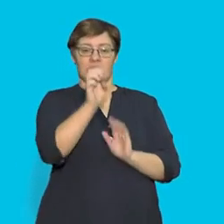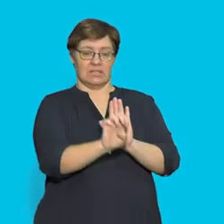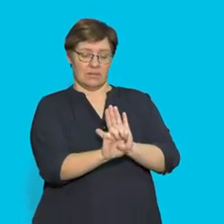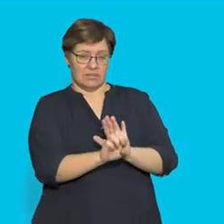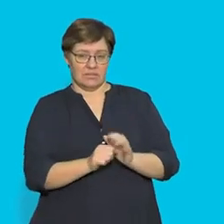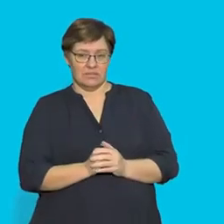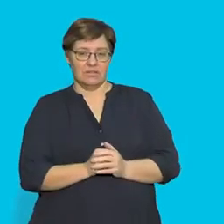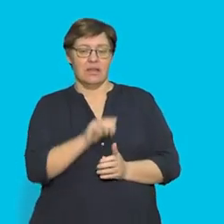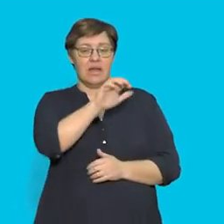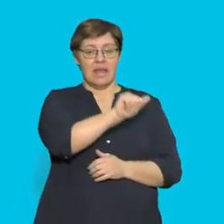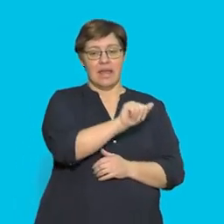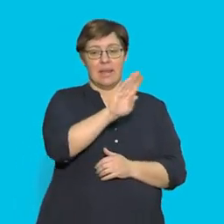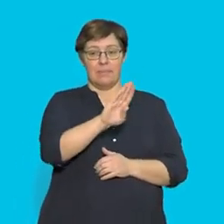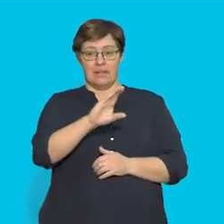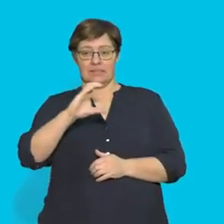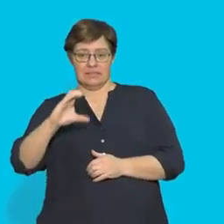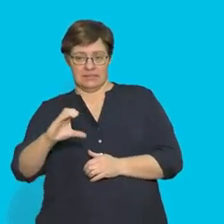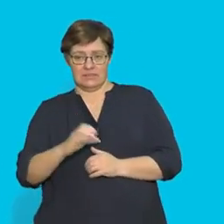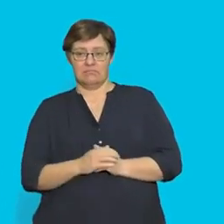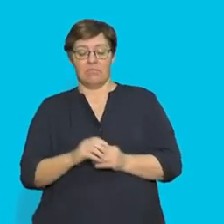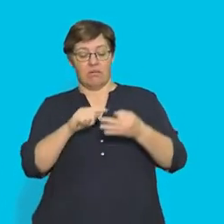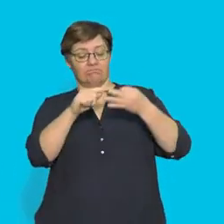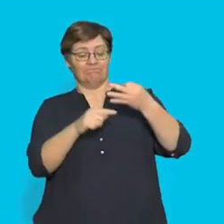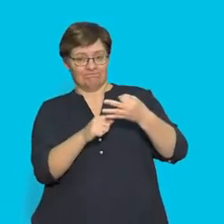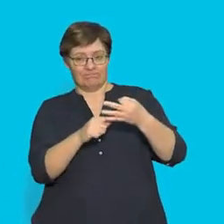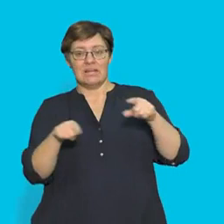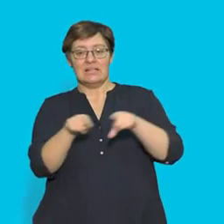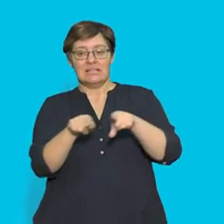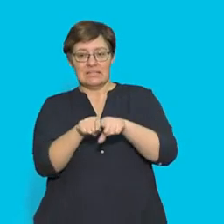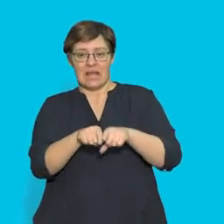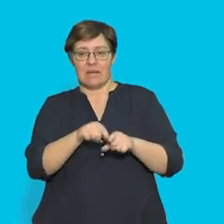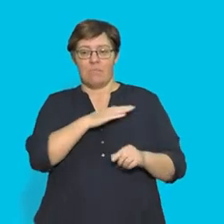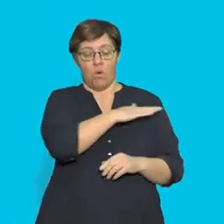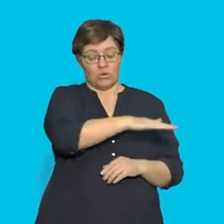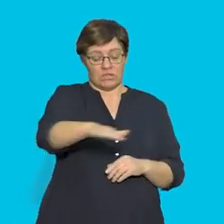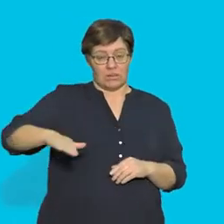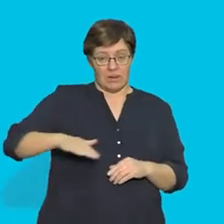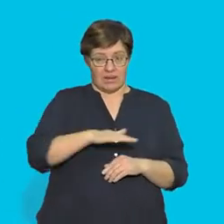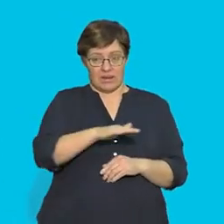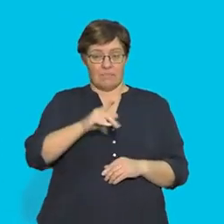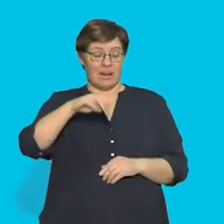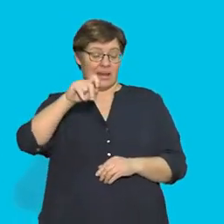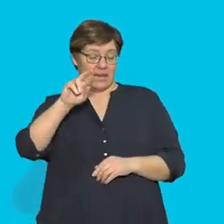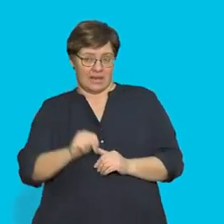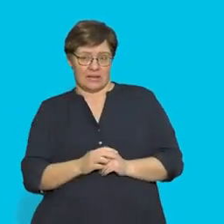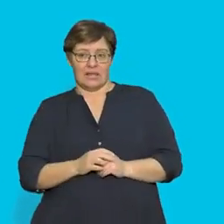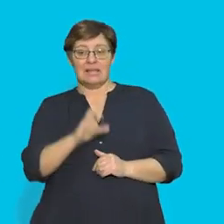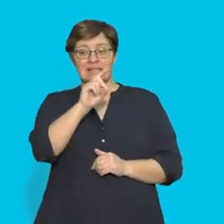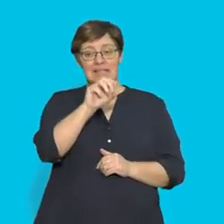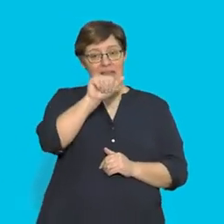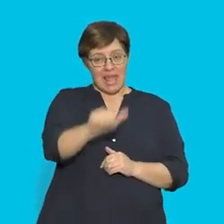Right, so let's look at our first example. They gave us A, B, and C are three points in the same horizontal plane.